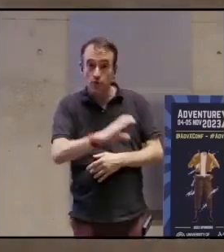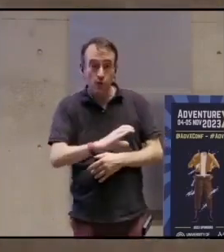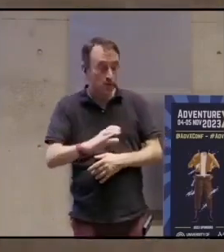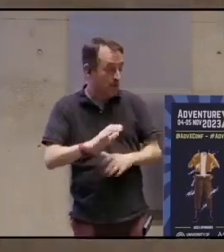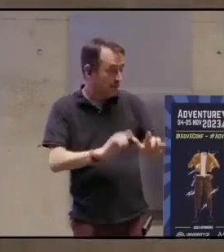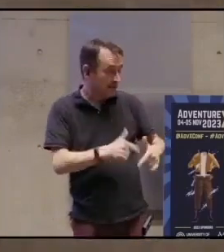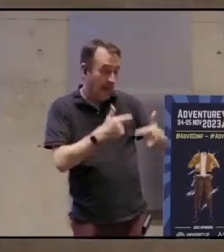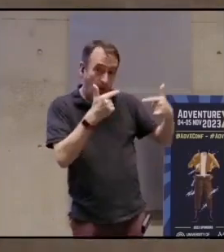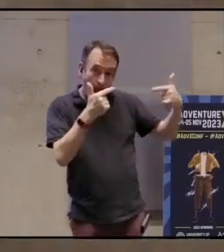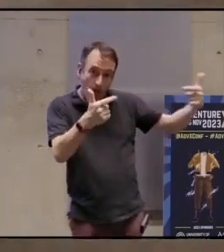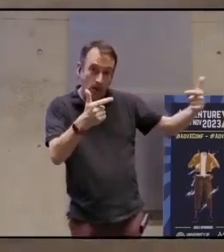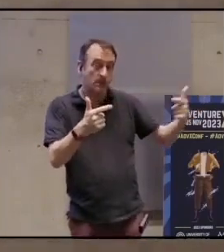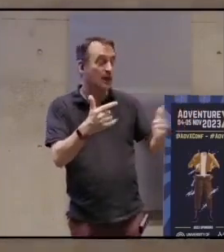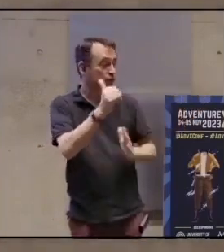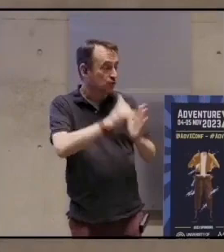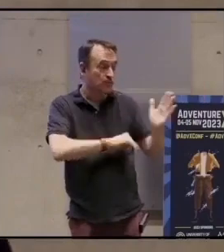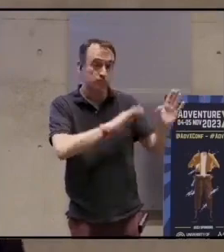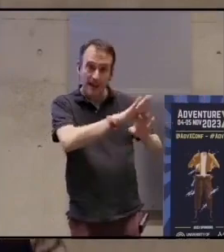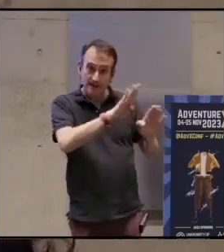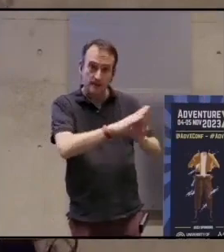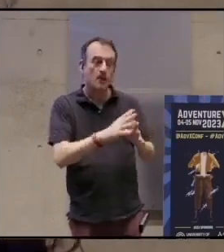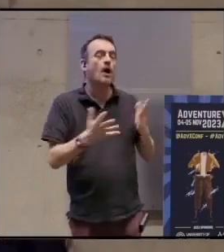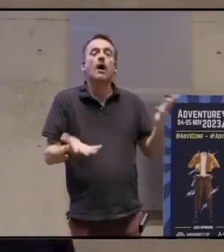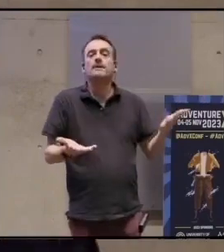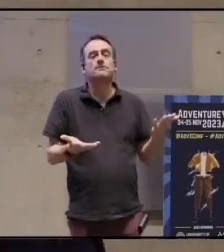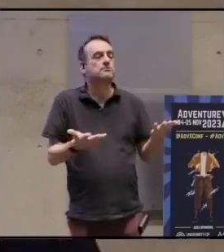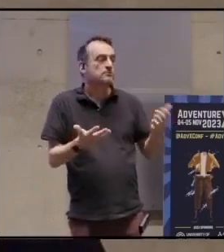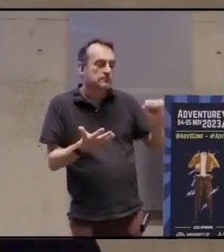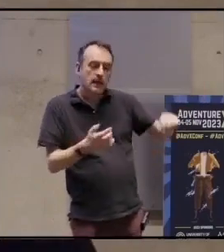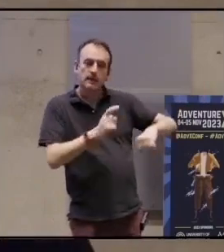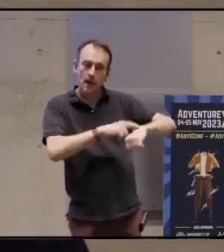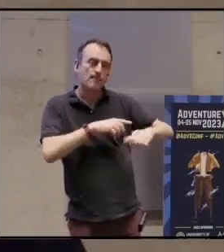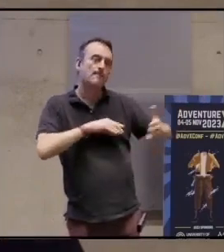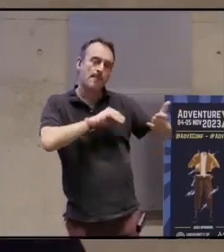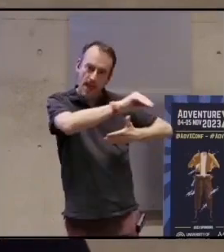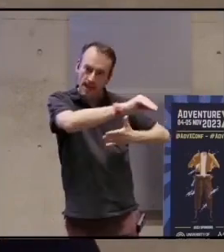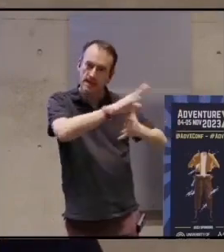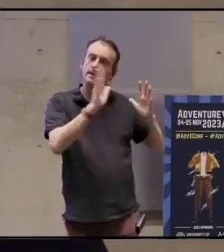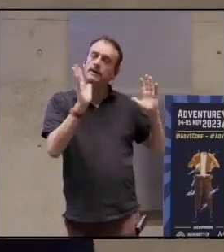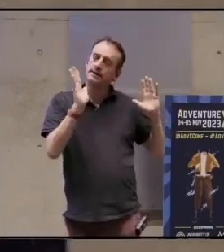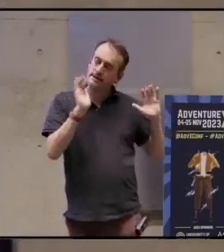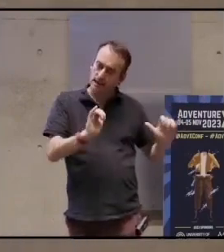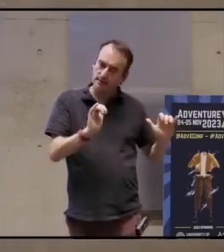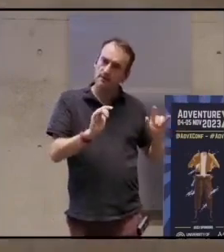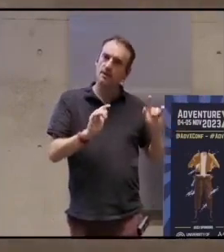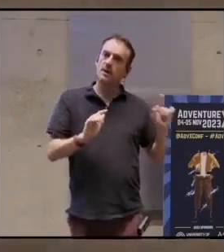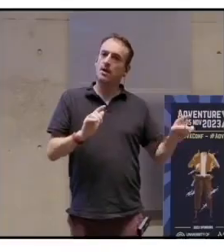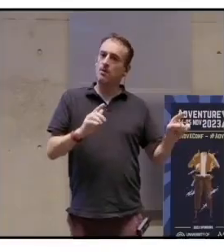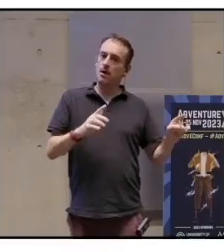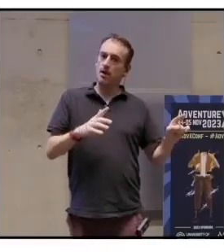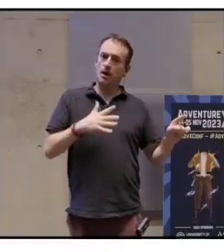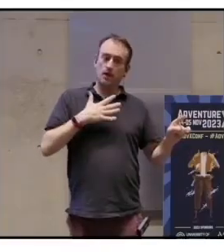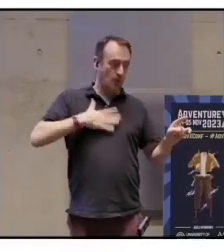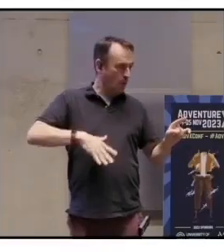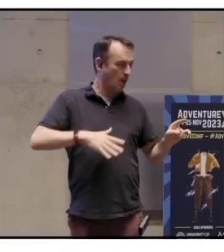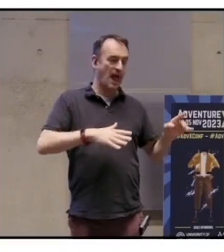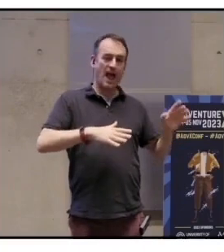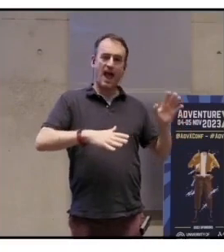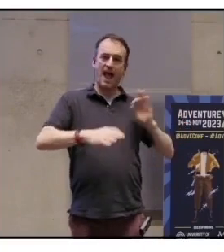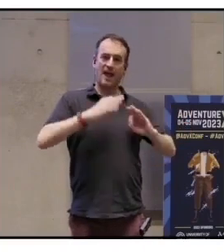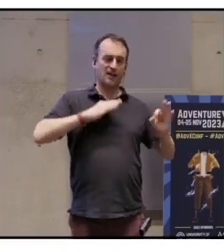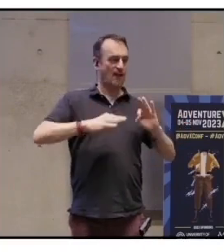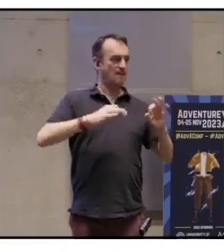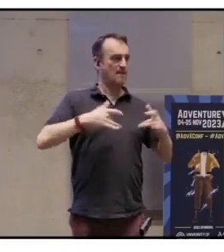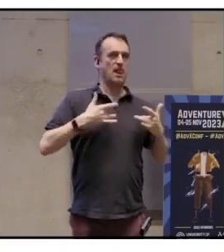obviously, but let them help you create the character by not feeling that they're on the back foot during the